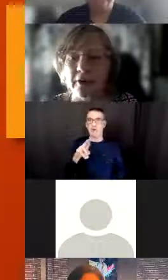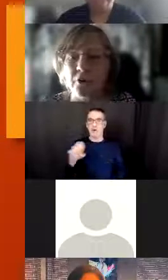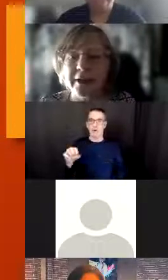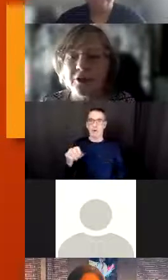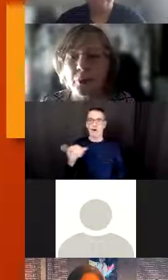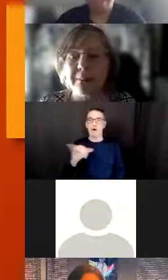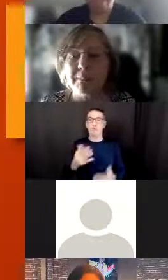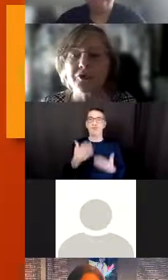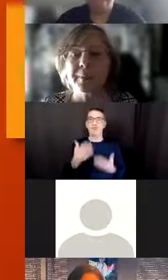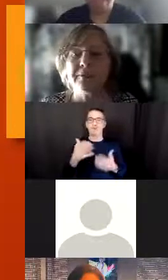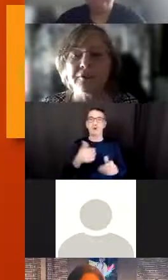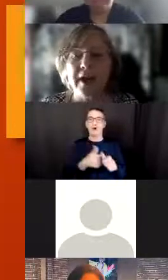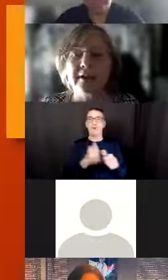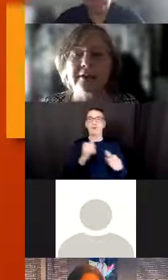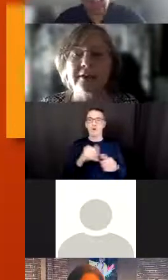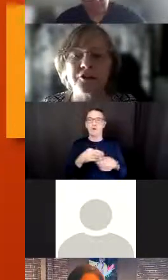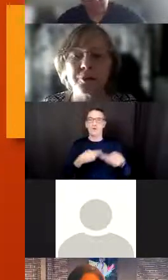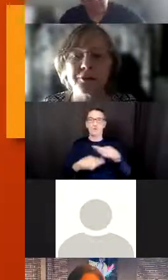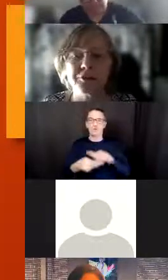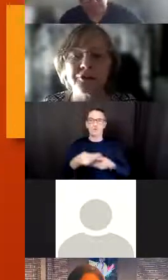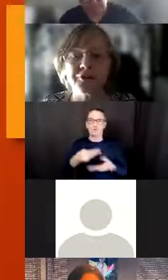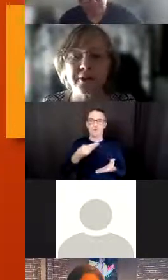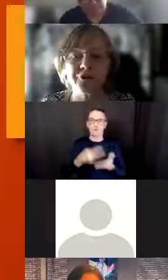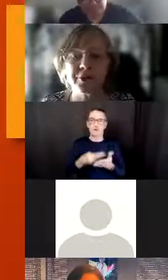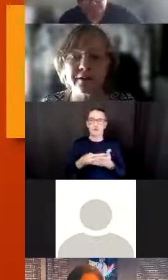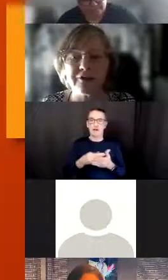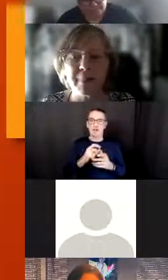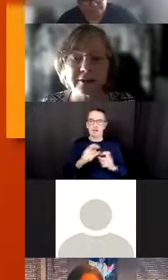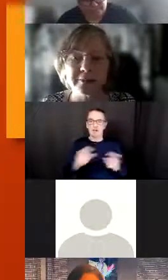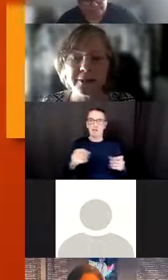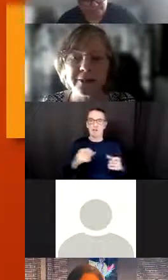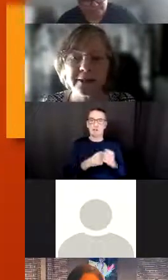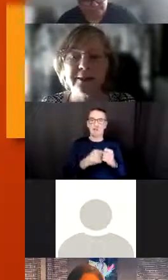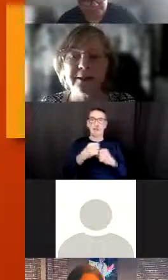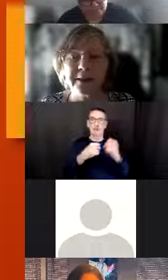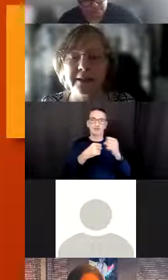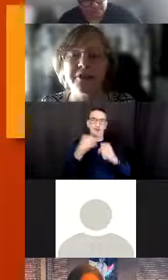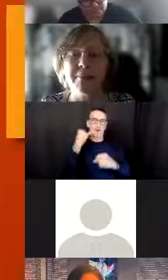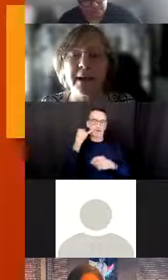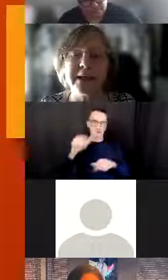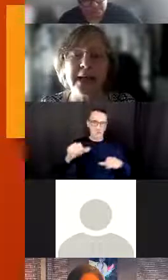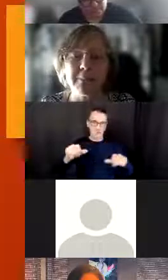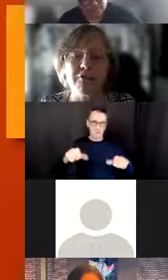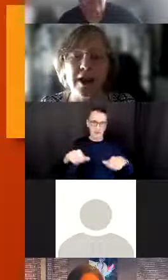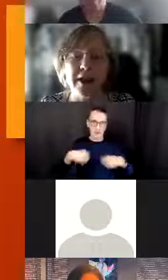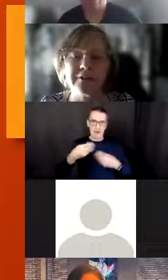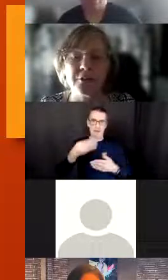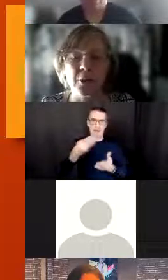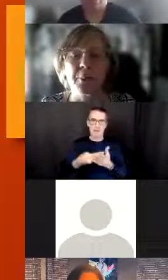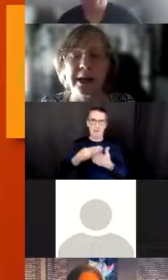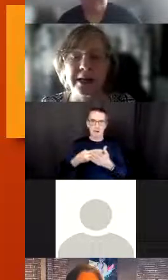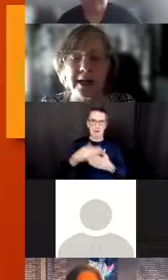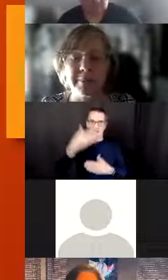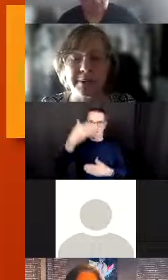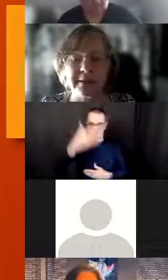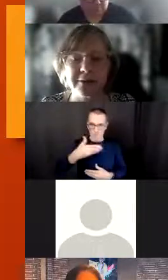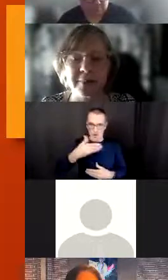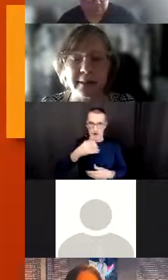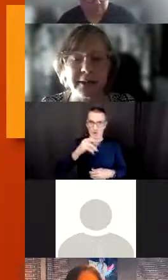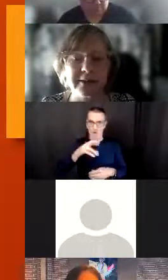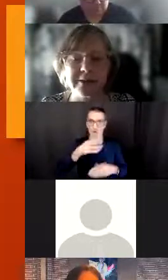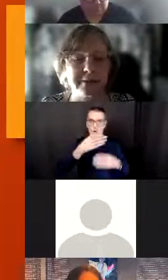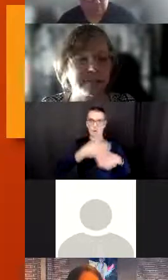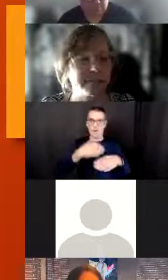suggests avoid the reimbursement fund distribution structure if possible. Give the money up front or break it up